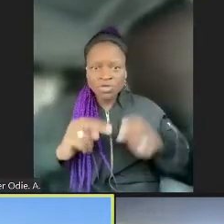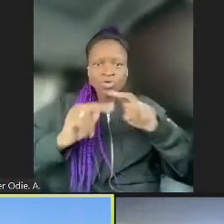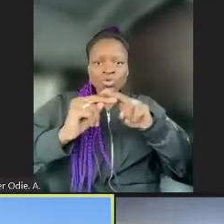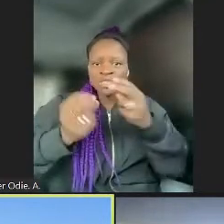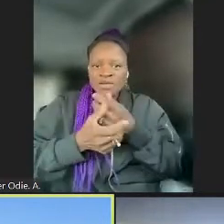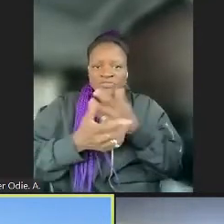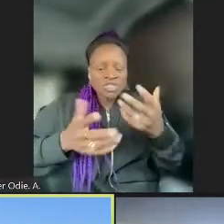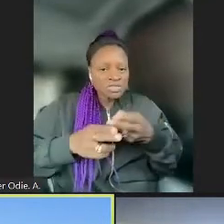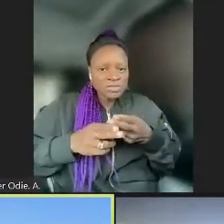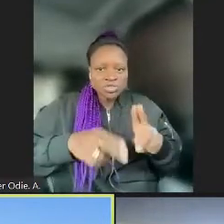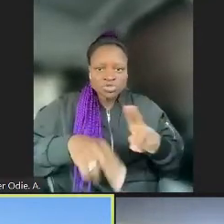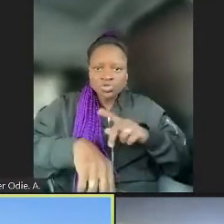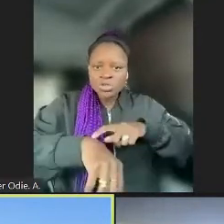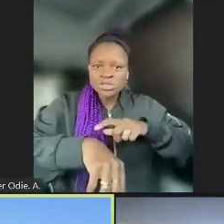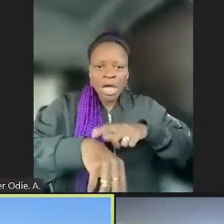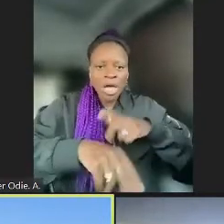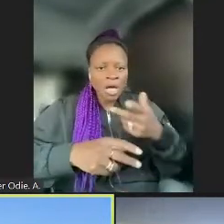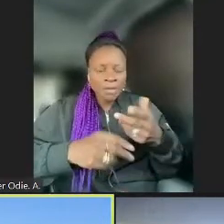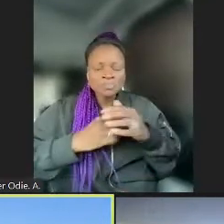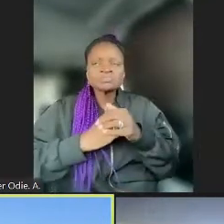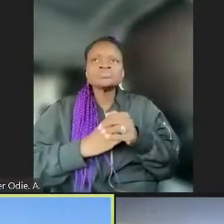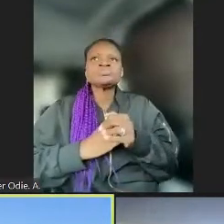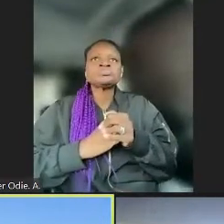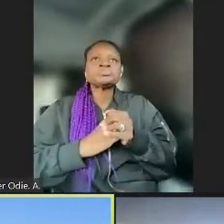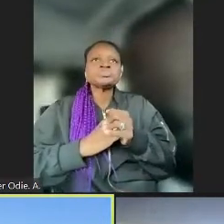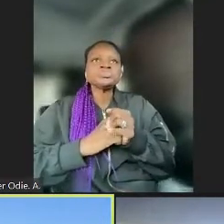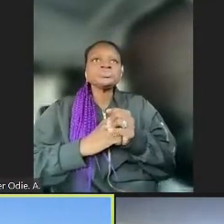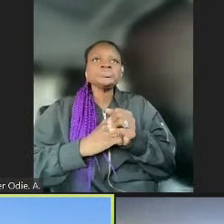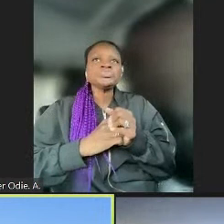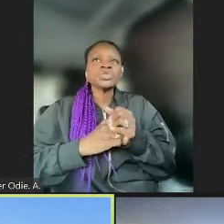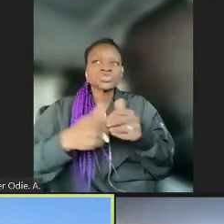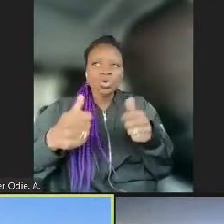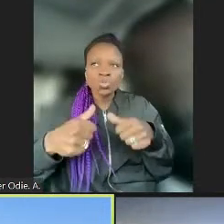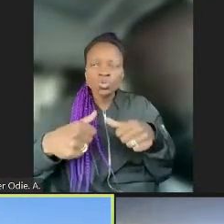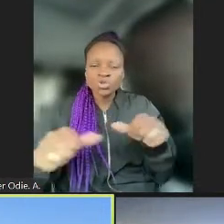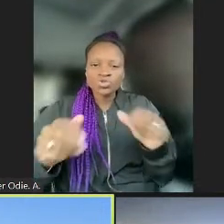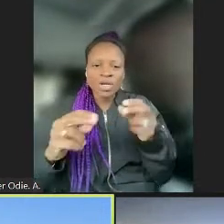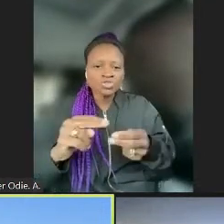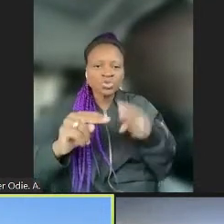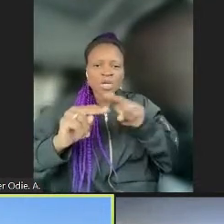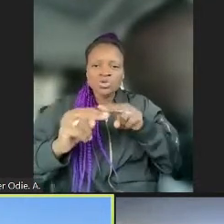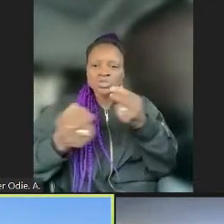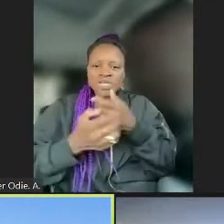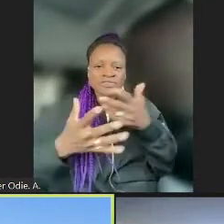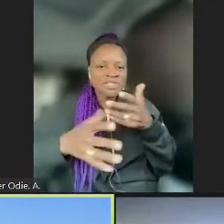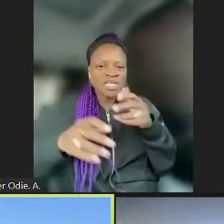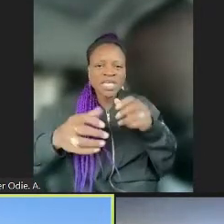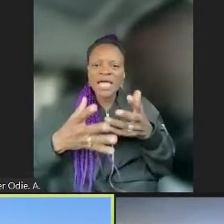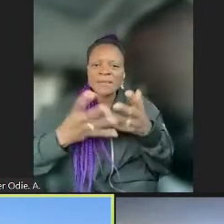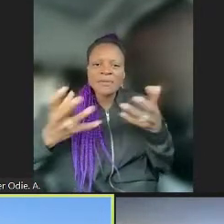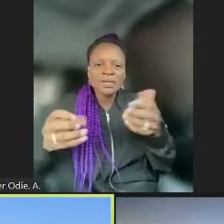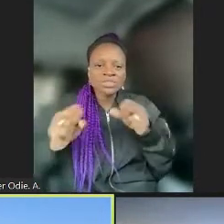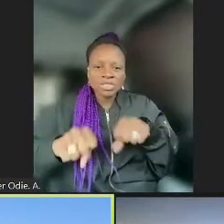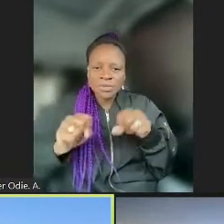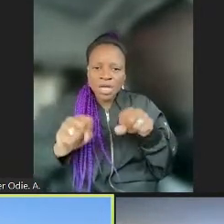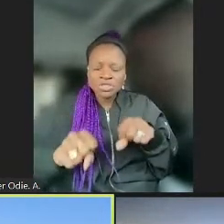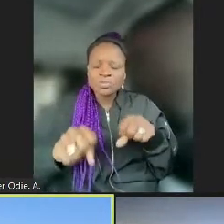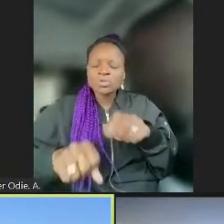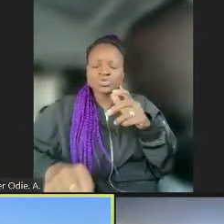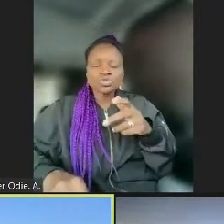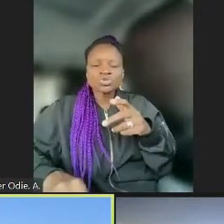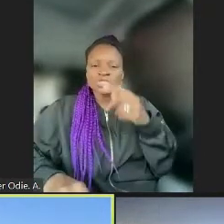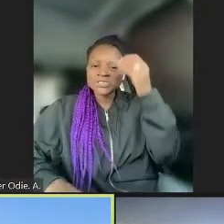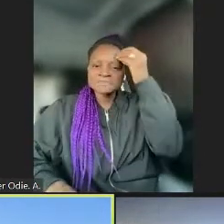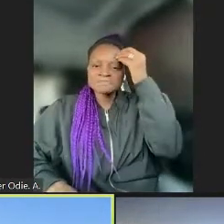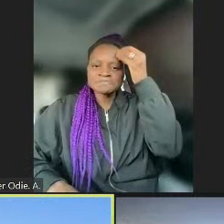time. We are looking into that. We are trying to increase our capacity. But please keep in mind that we